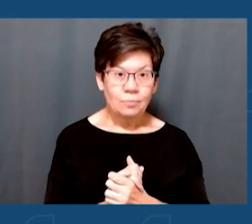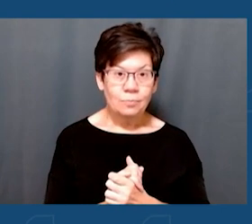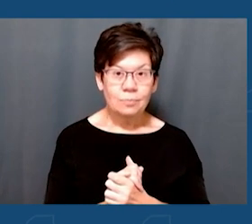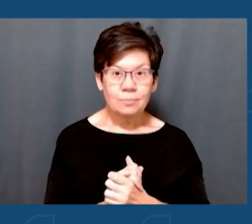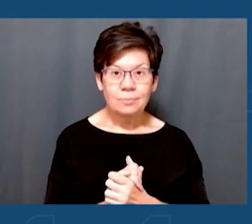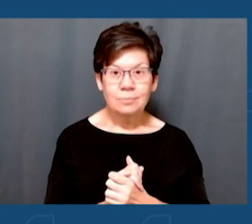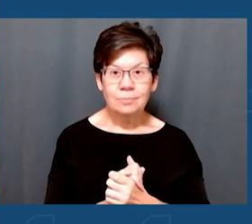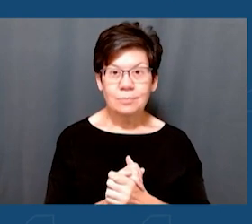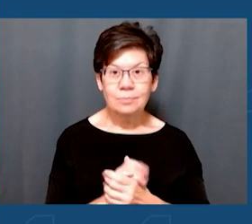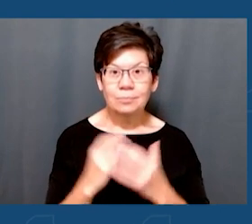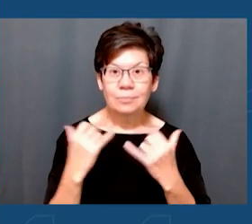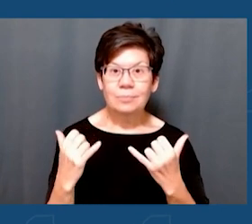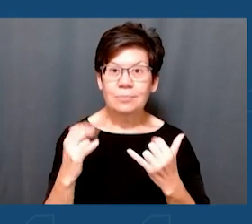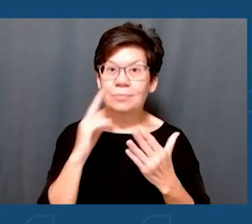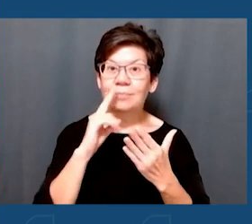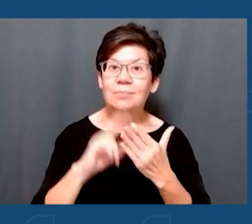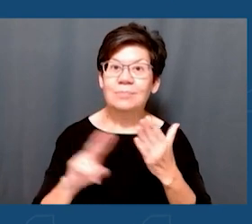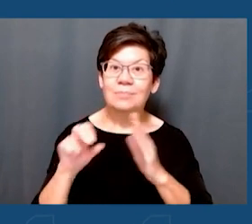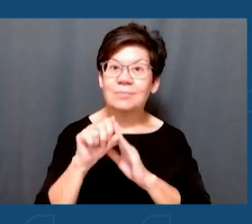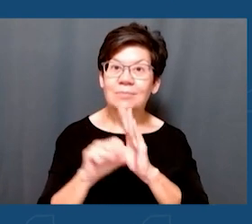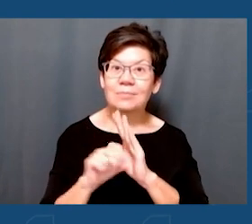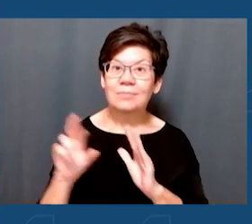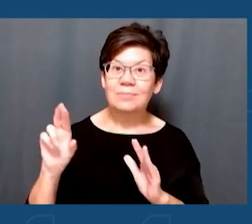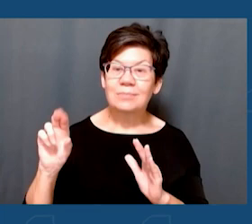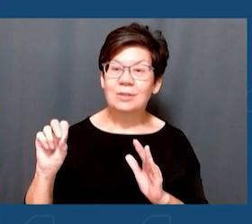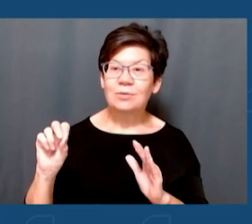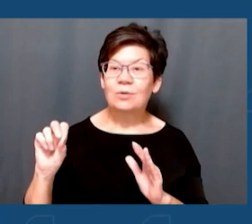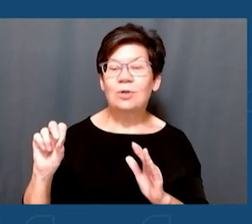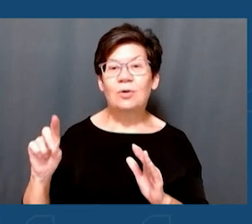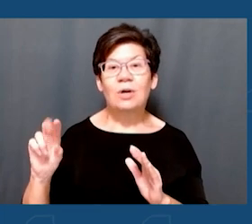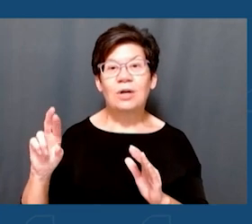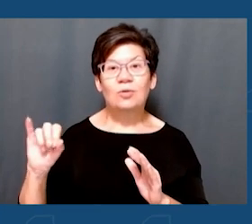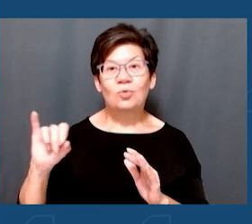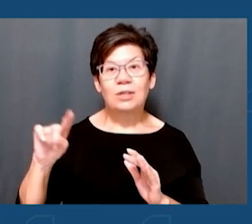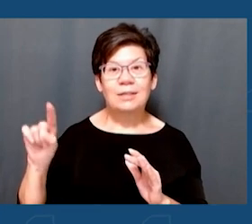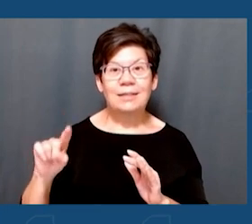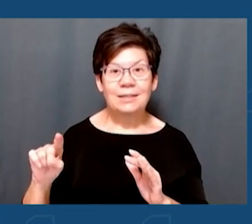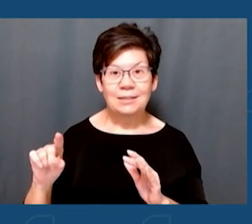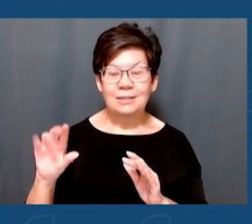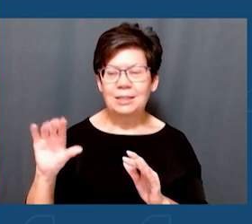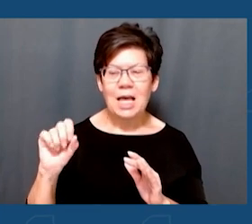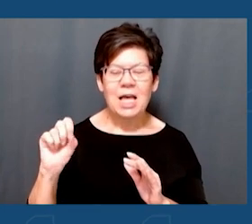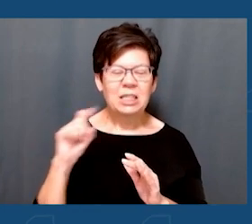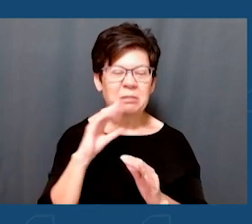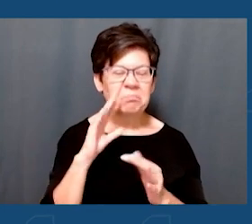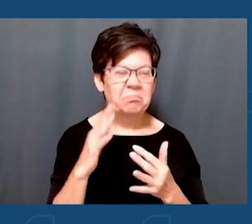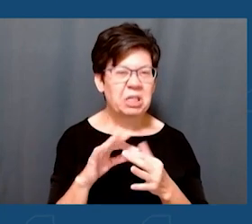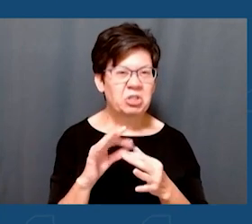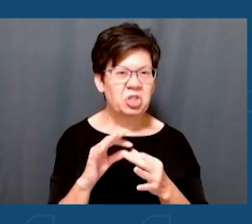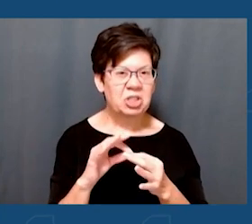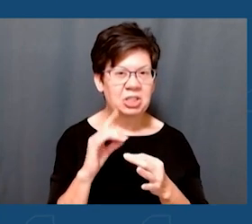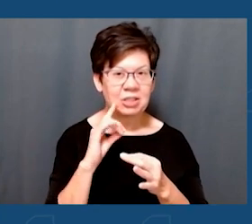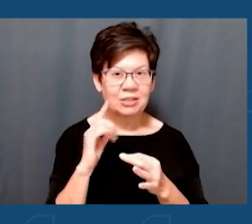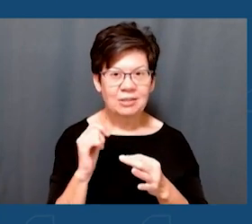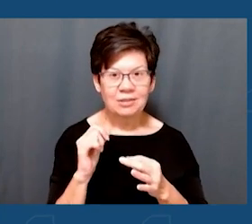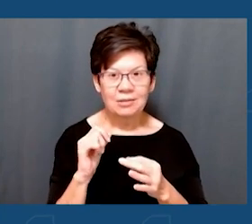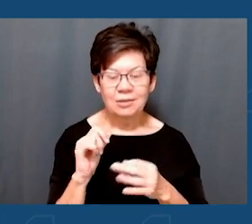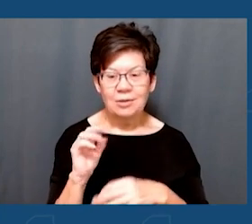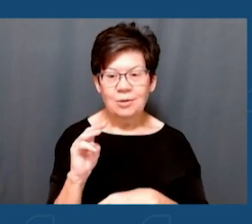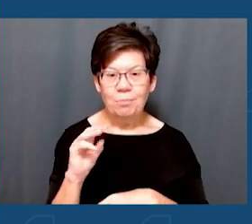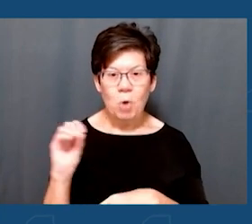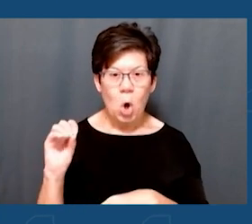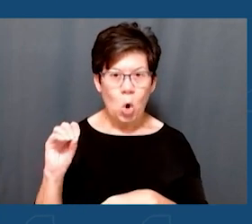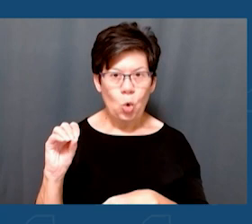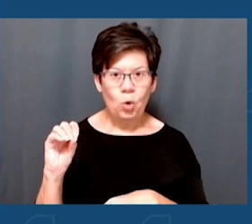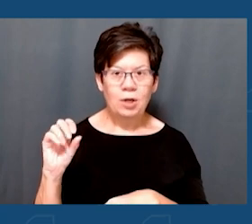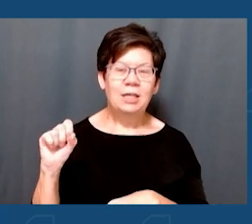Now, Secretary of State Rodriguez, I have to say this, Kaz mentioned Mo Simbundu, and Mo